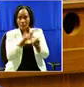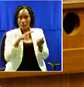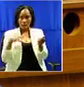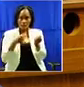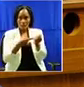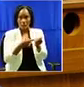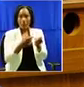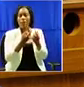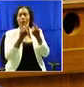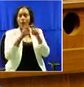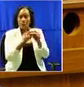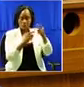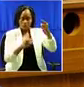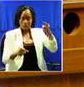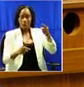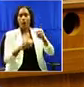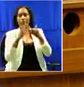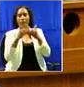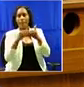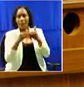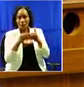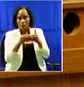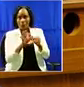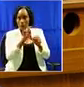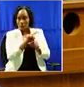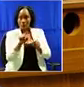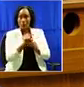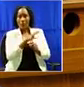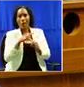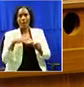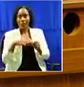relevant members of cabinet will provide political oversight and